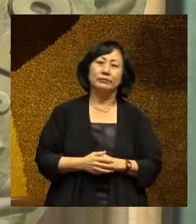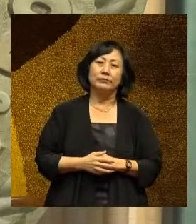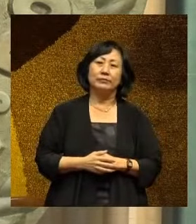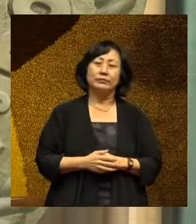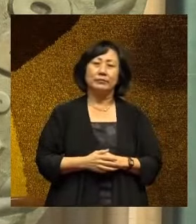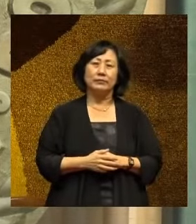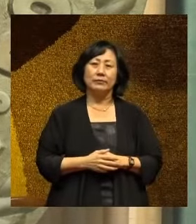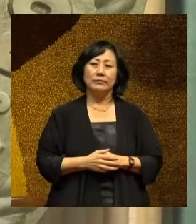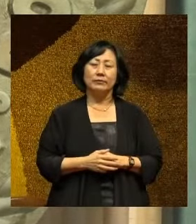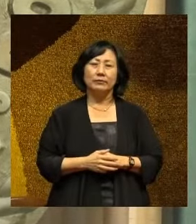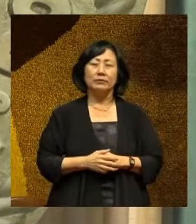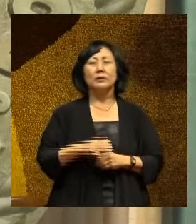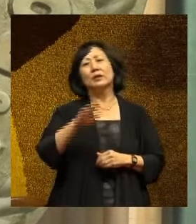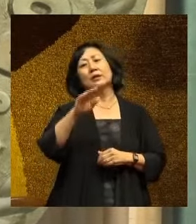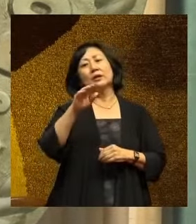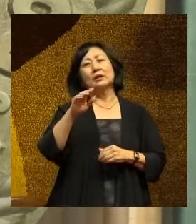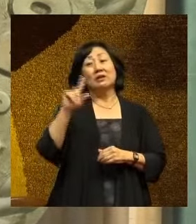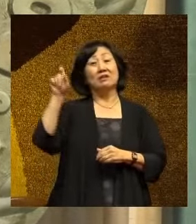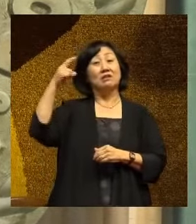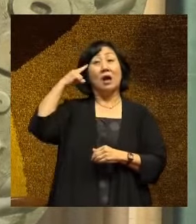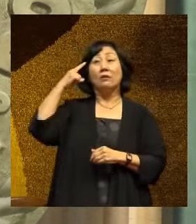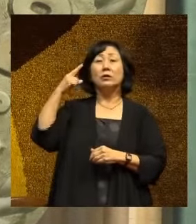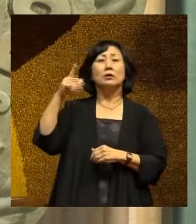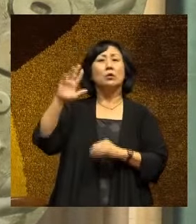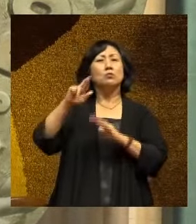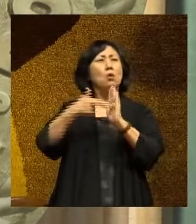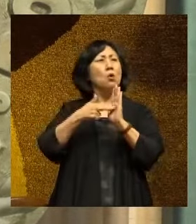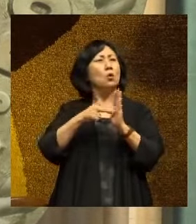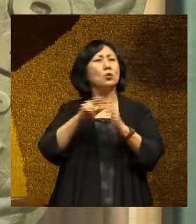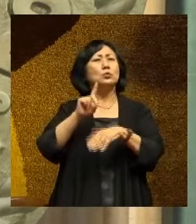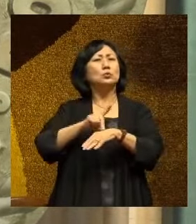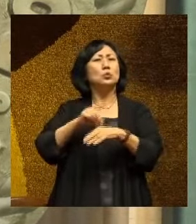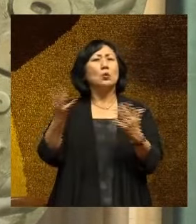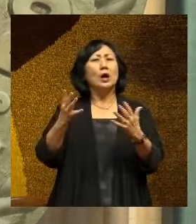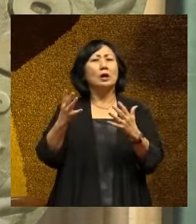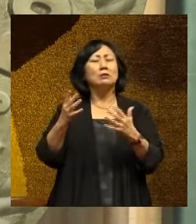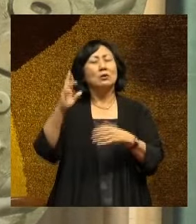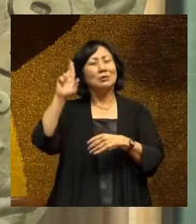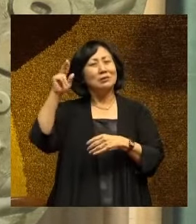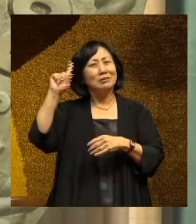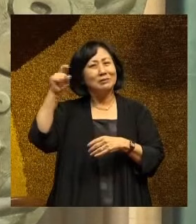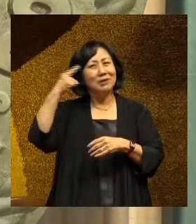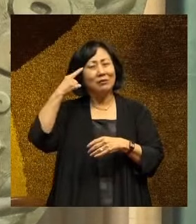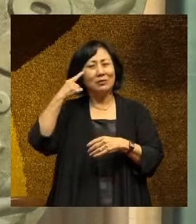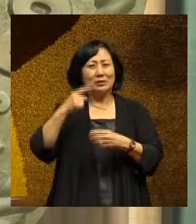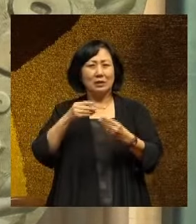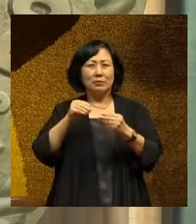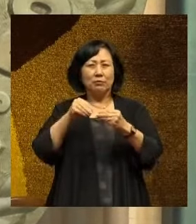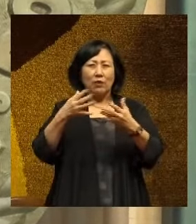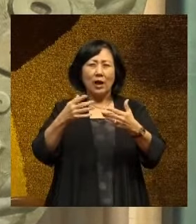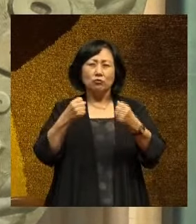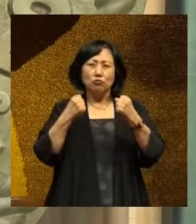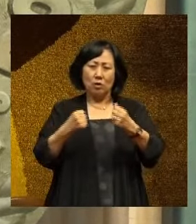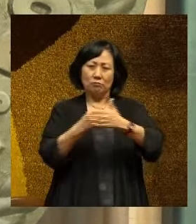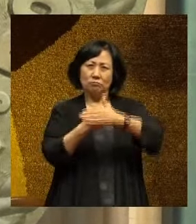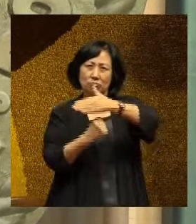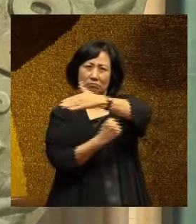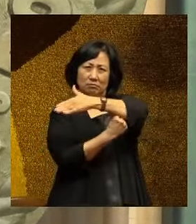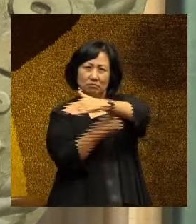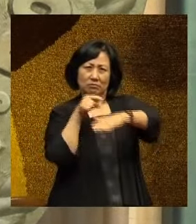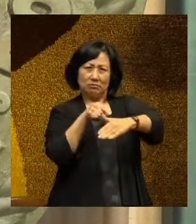One of government's primary roles is to provide a strong and reliable infrastructure to support economic